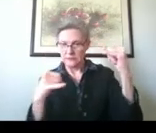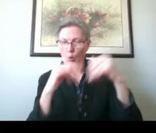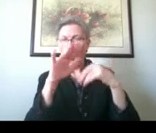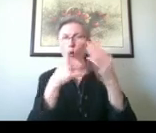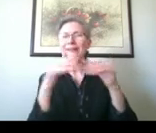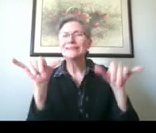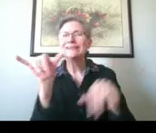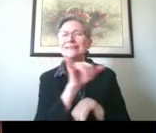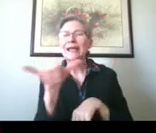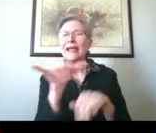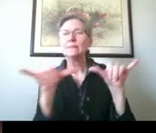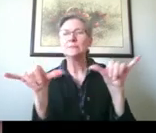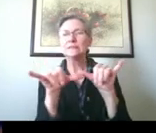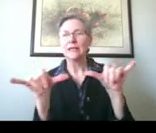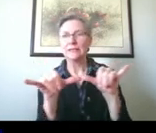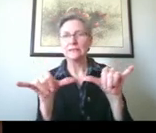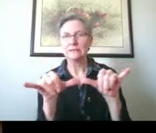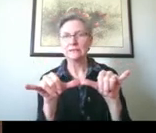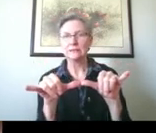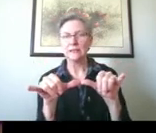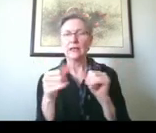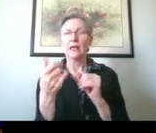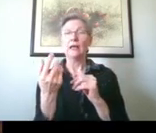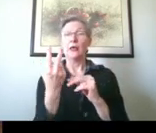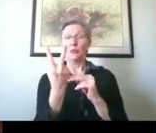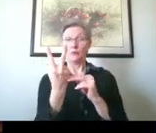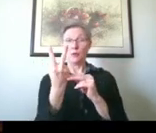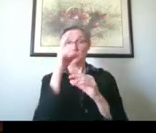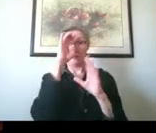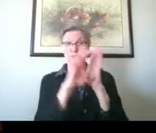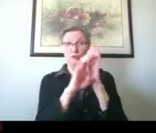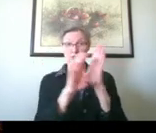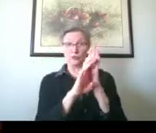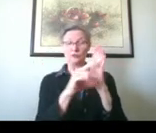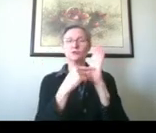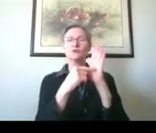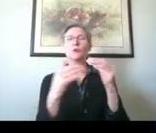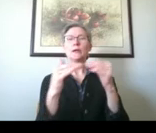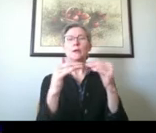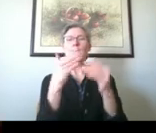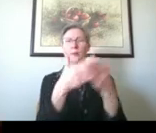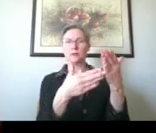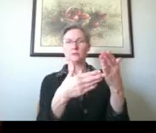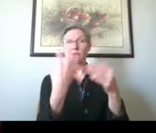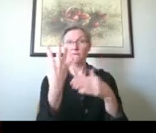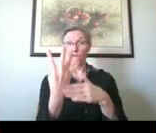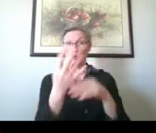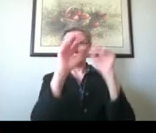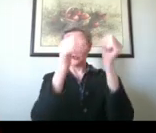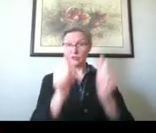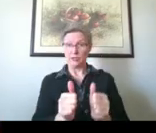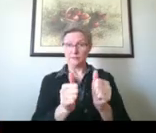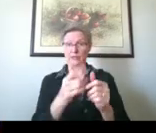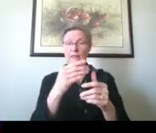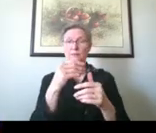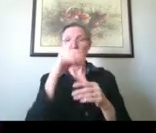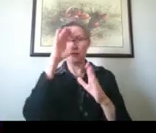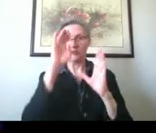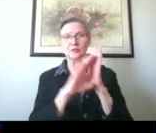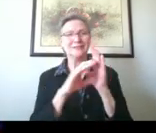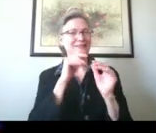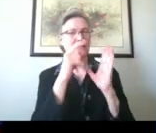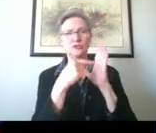same. So you should have thought there are 3 pictures that show equal parts and 4 shapes and pictures that do not